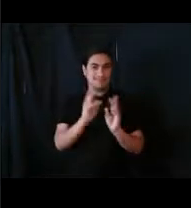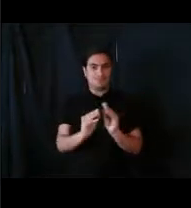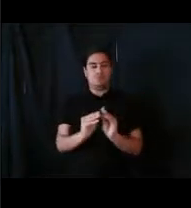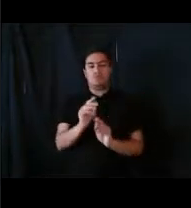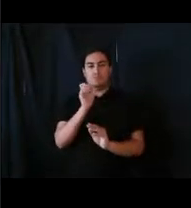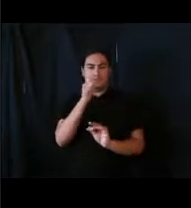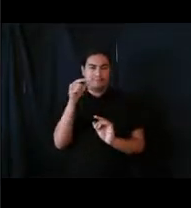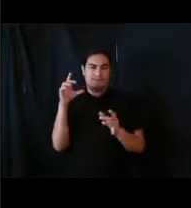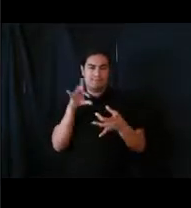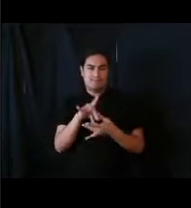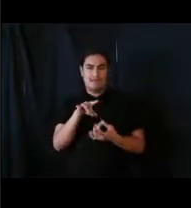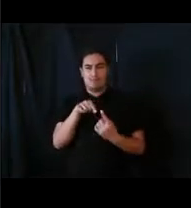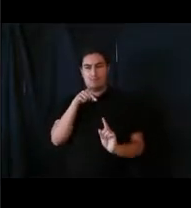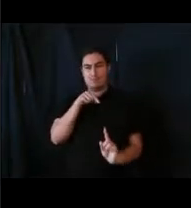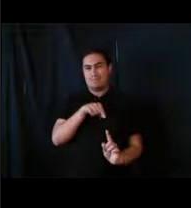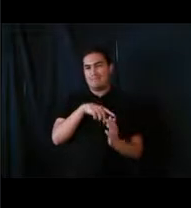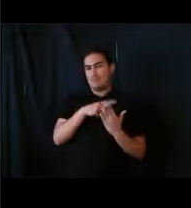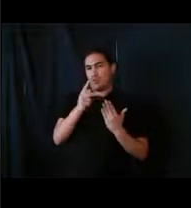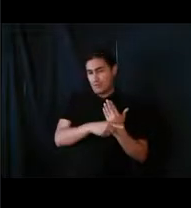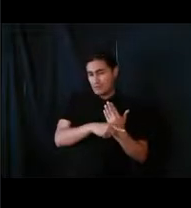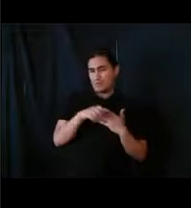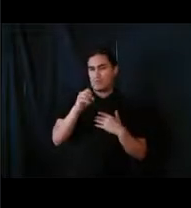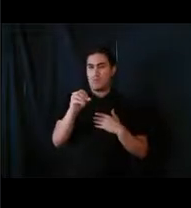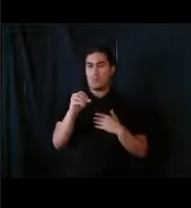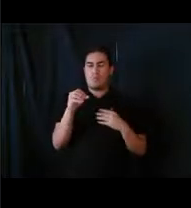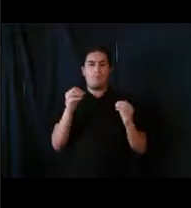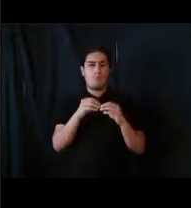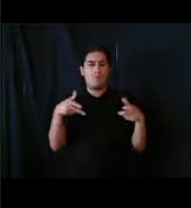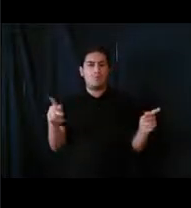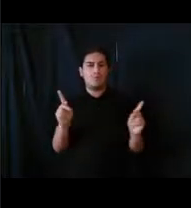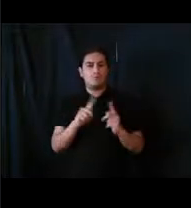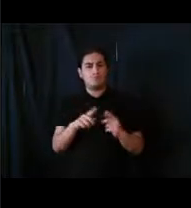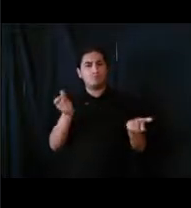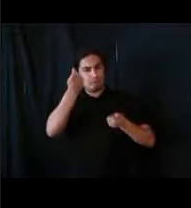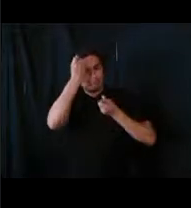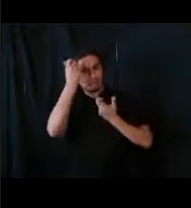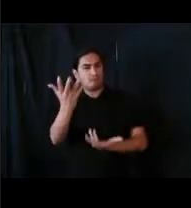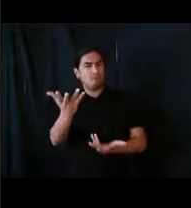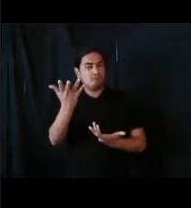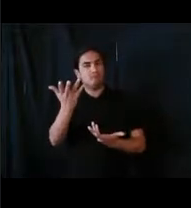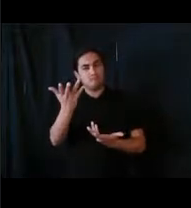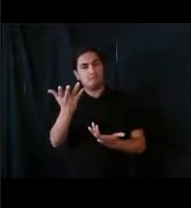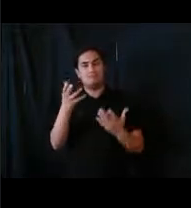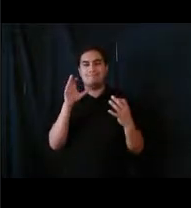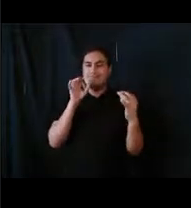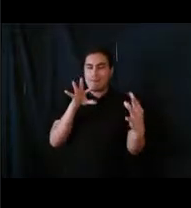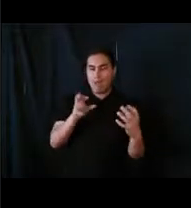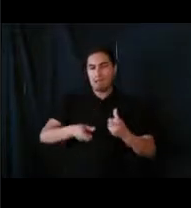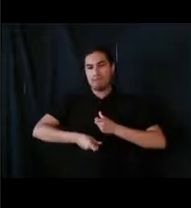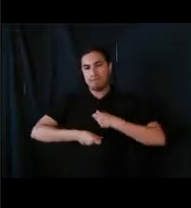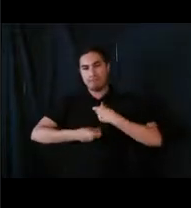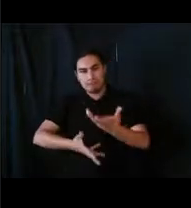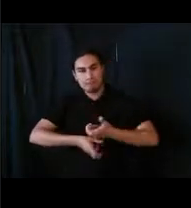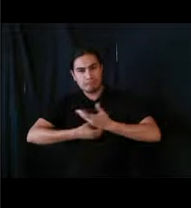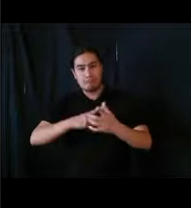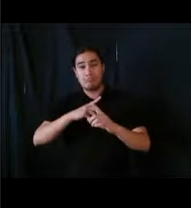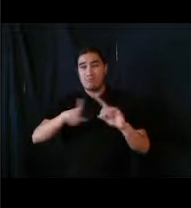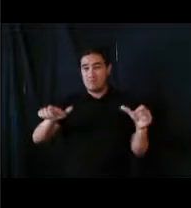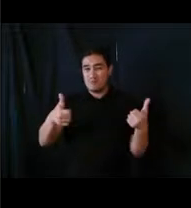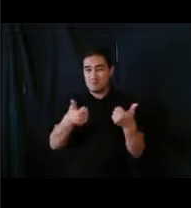project um and so therefore it was an opportunity to just provide information and feedback the challenge of that is then